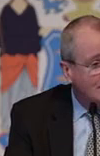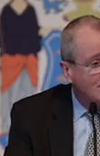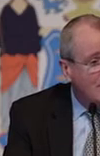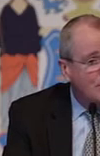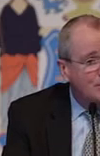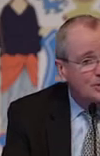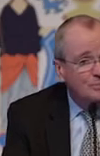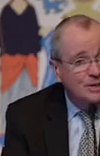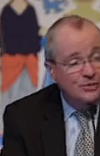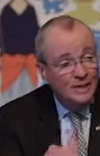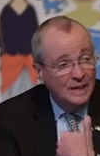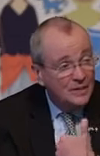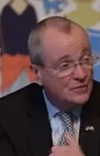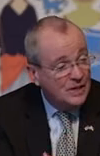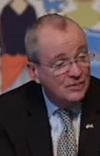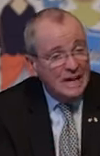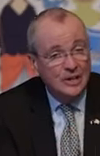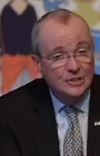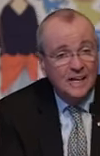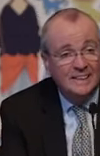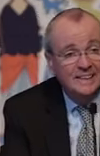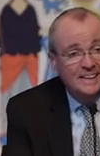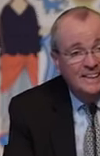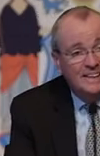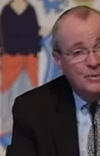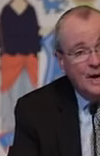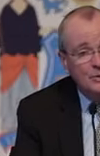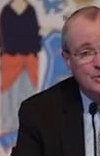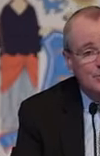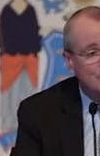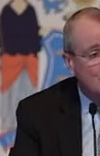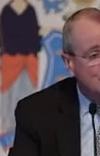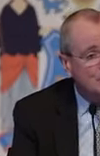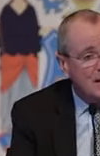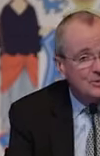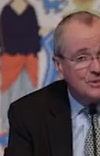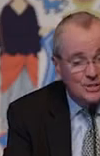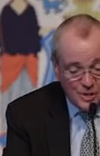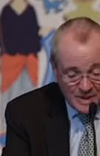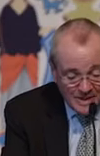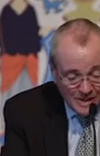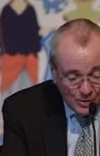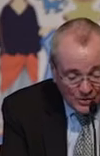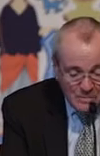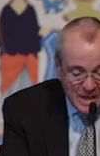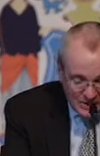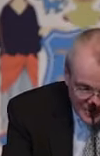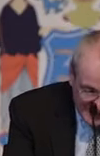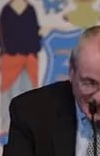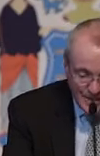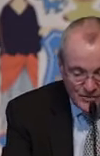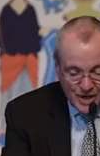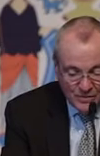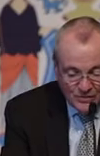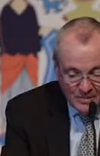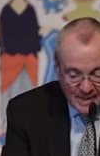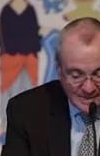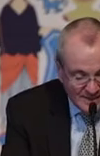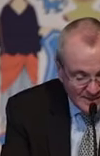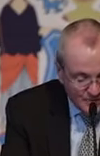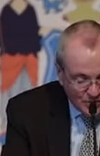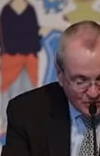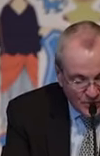but I know him by reputation because the defense attaché, when I was served as U.S. ambassador in Germany, was a mentee of General